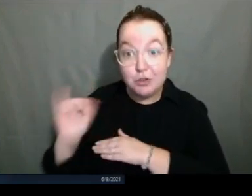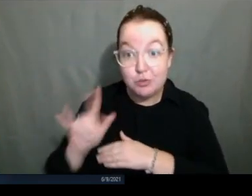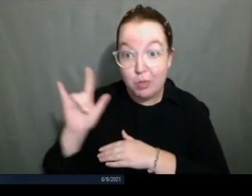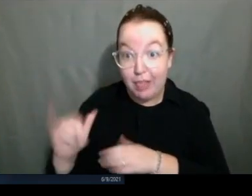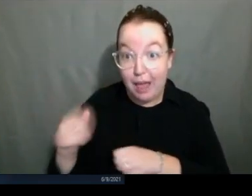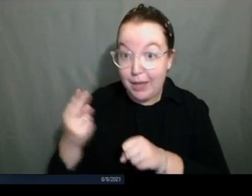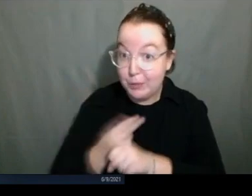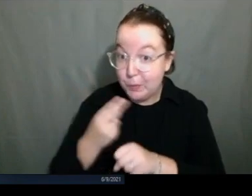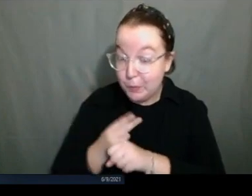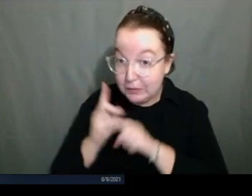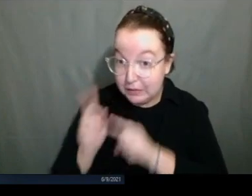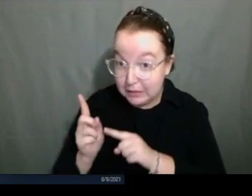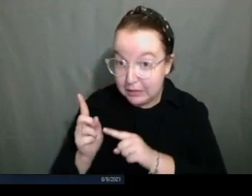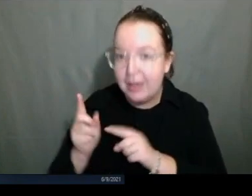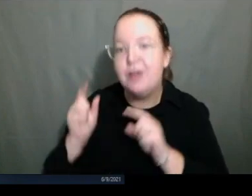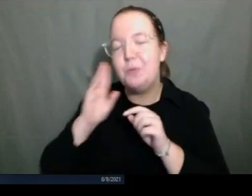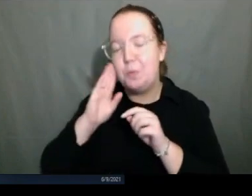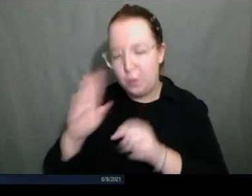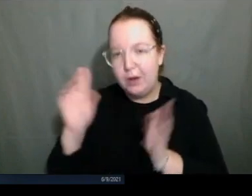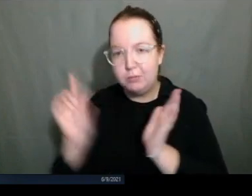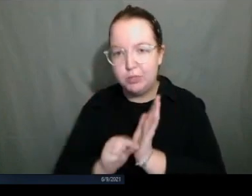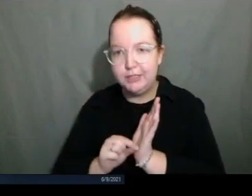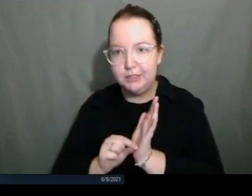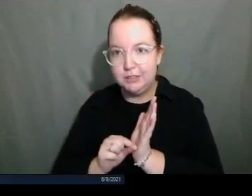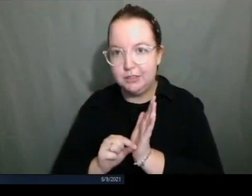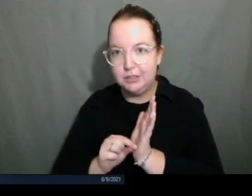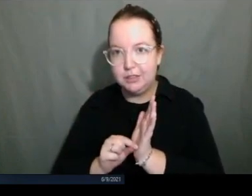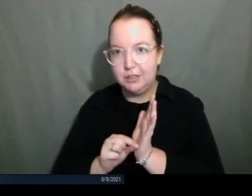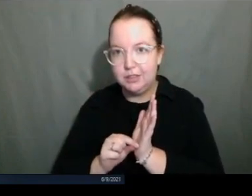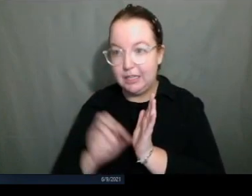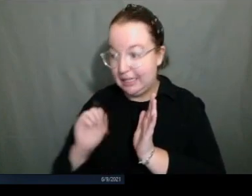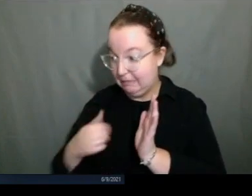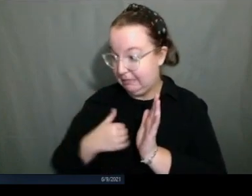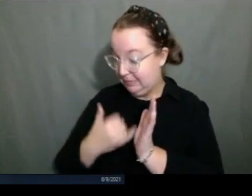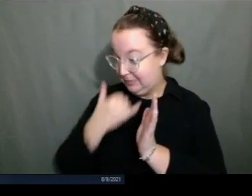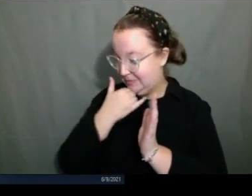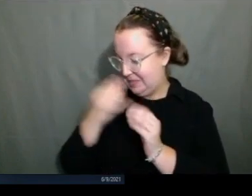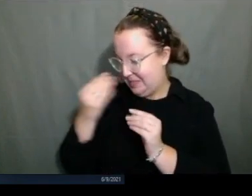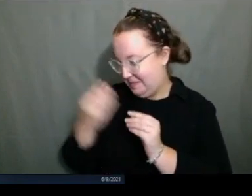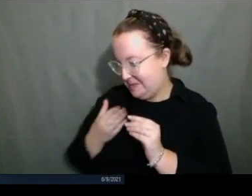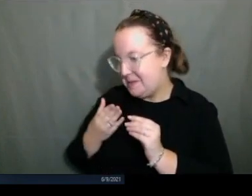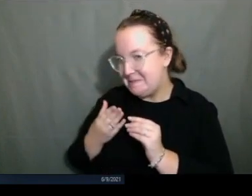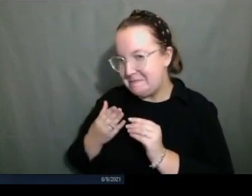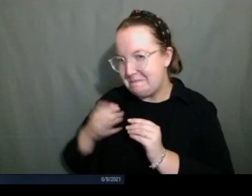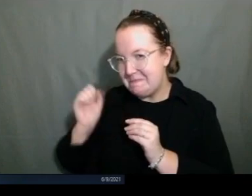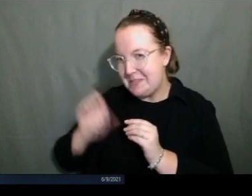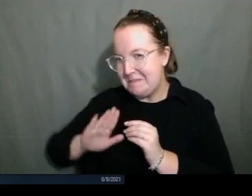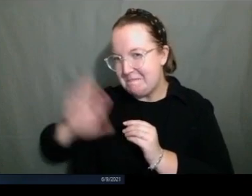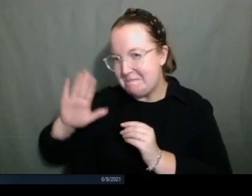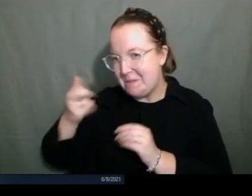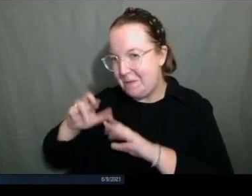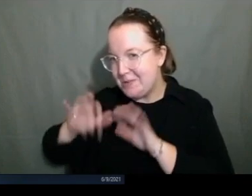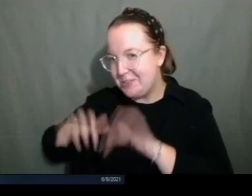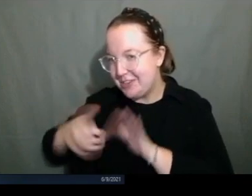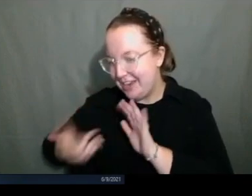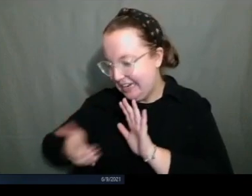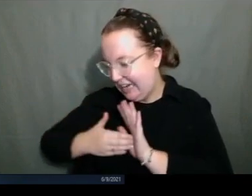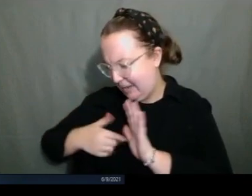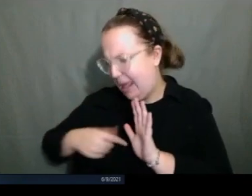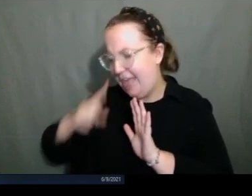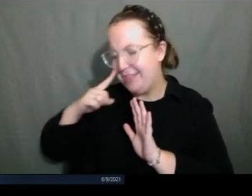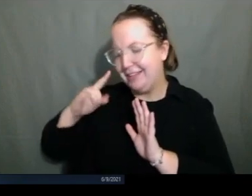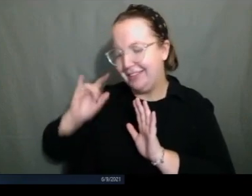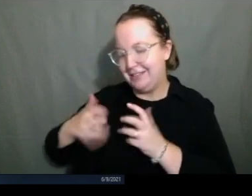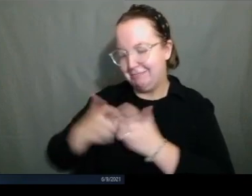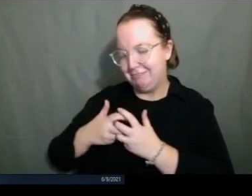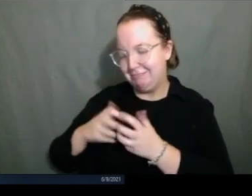see the print icon right here. If that was not what you meant with your question, then either come off mute or add it into the chat. But I